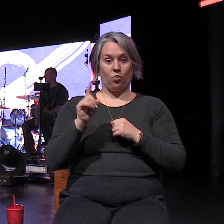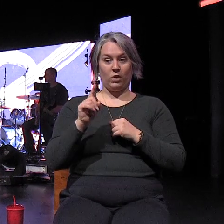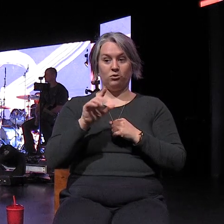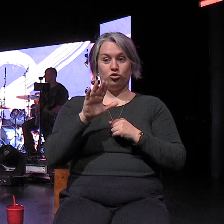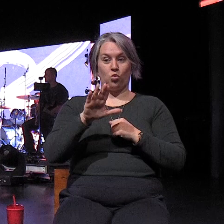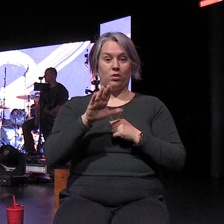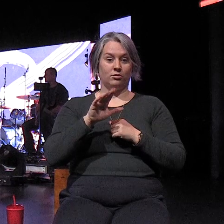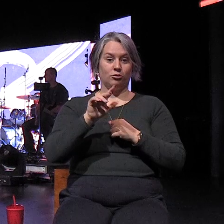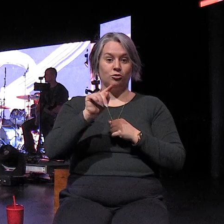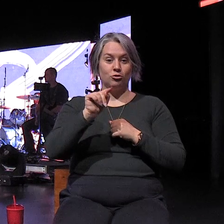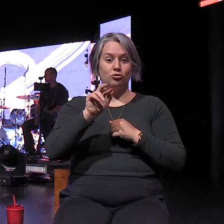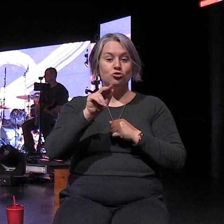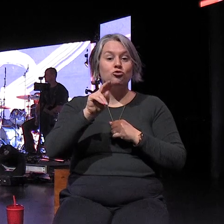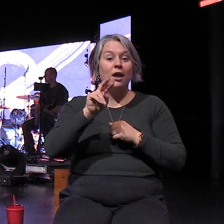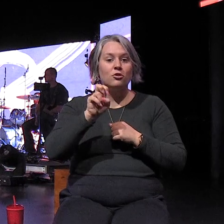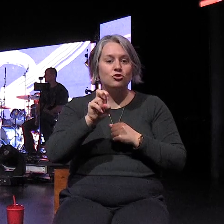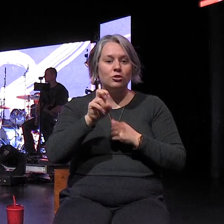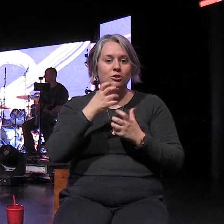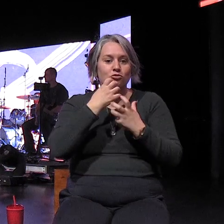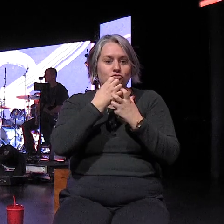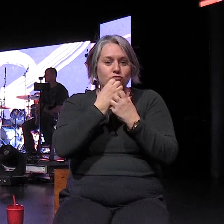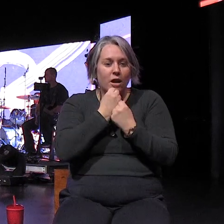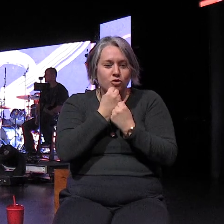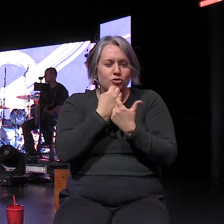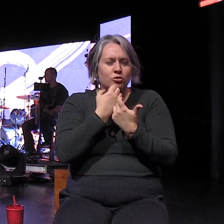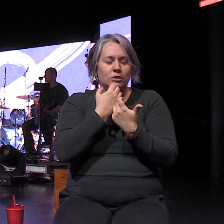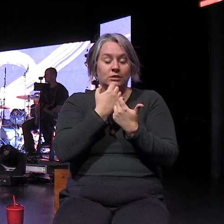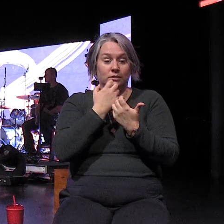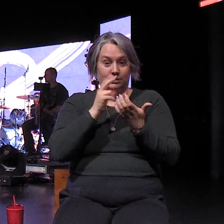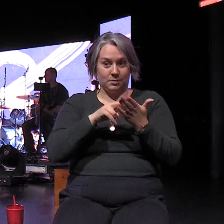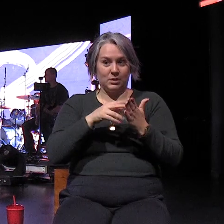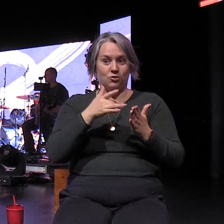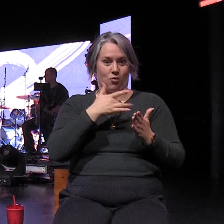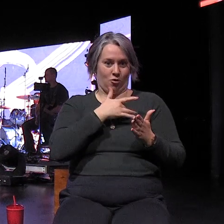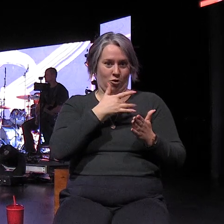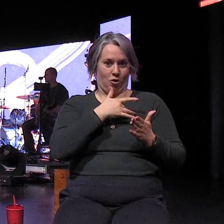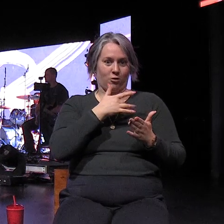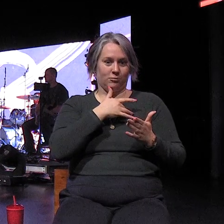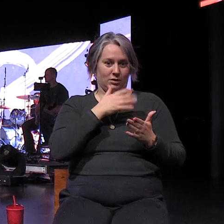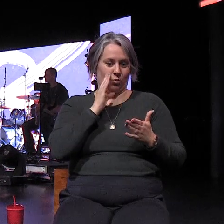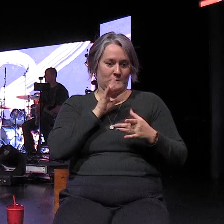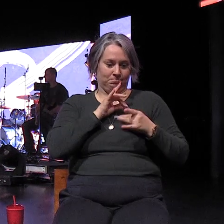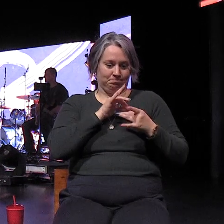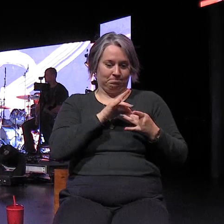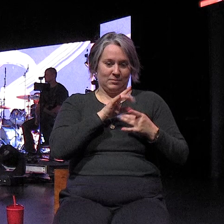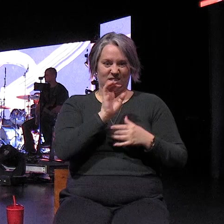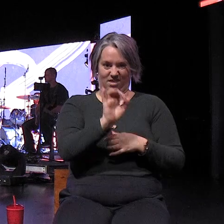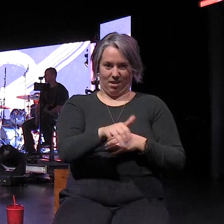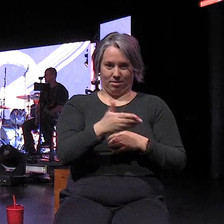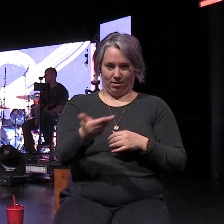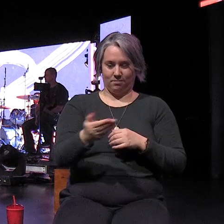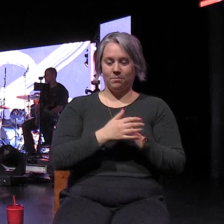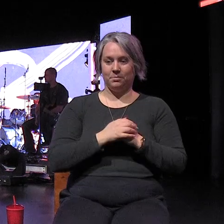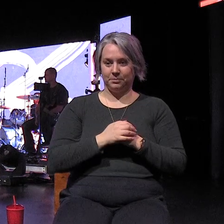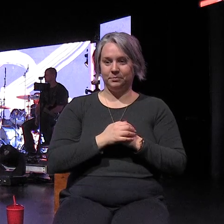be also." Where your treasure is, your heart will be also. So important that we pay attention to what we treasure, because our